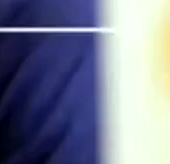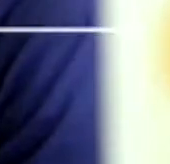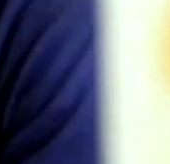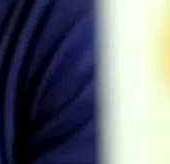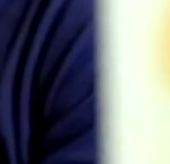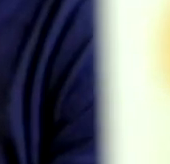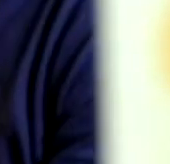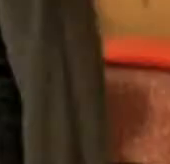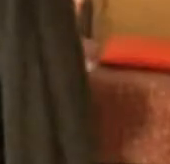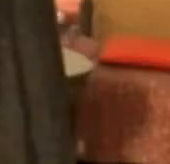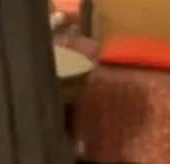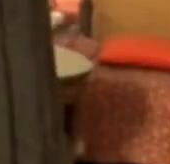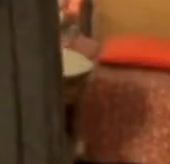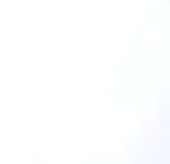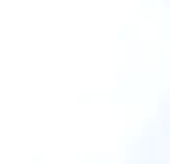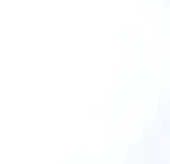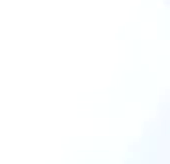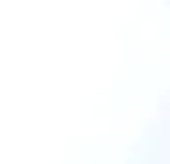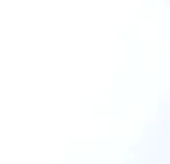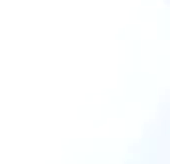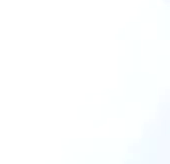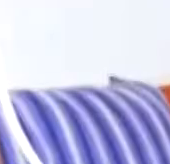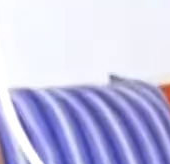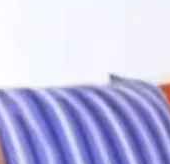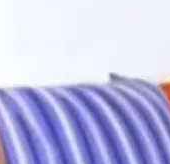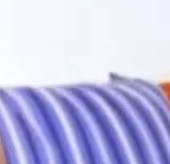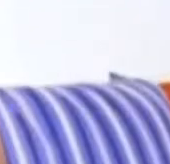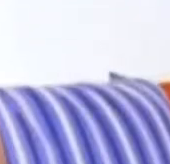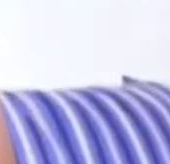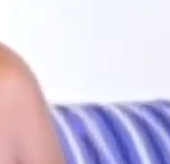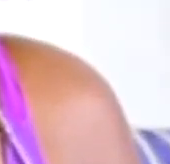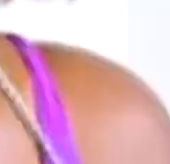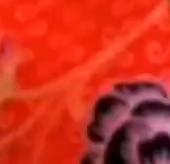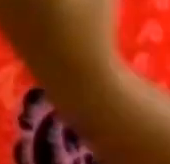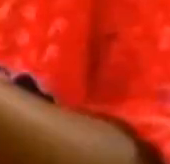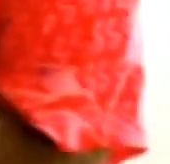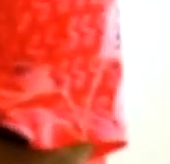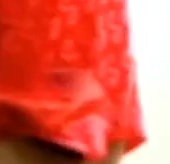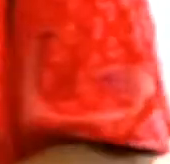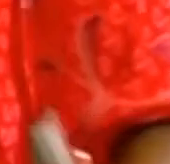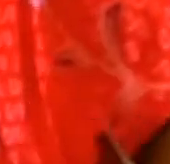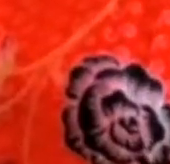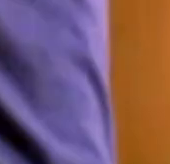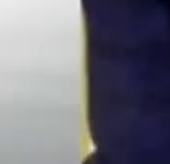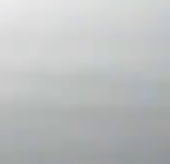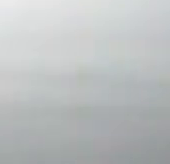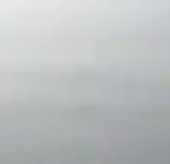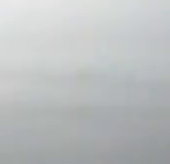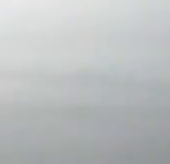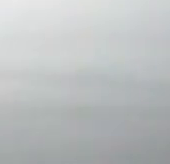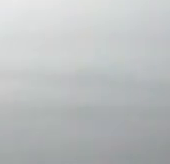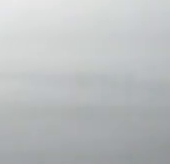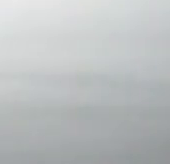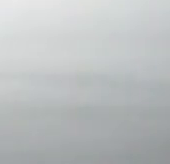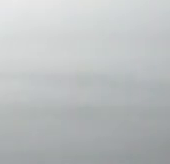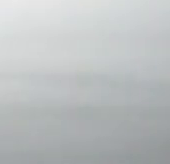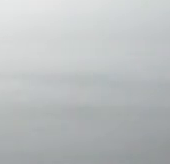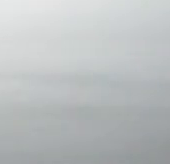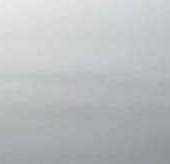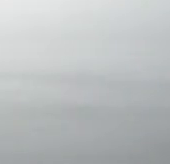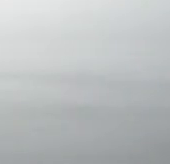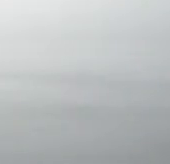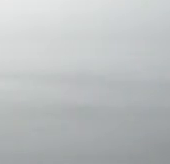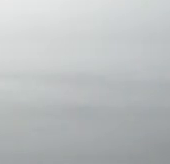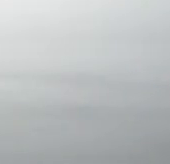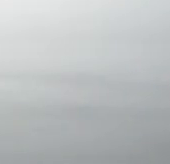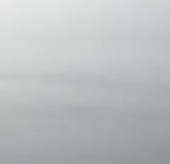in a family where one disappears and another fights for the crown. It was not supposed to go this far. It's the desire